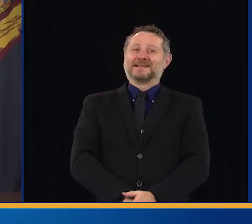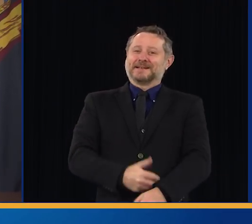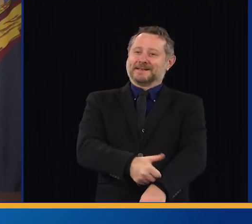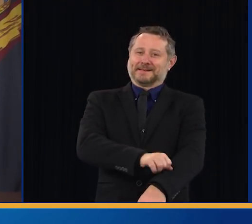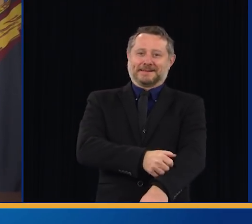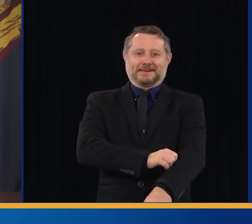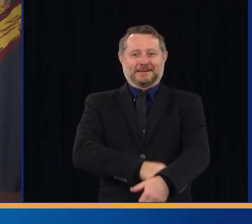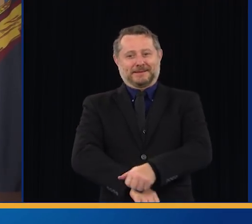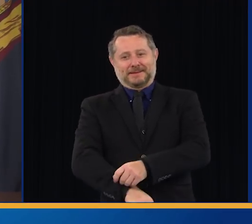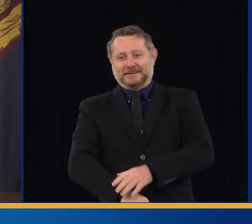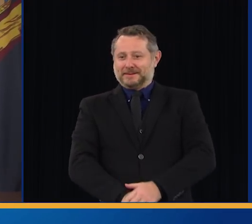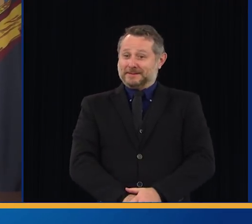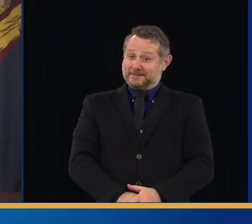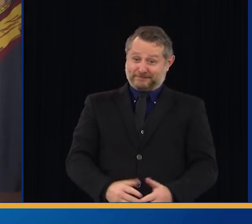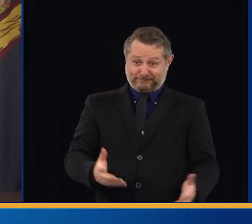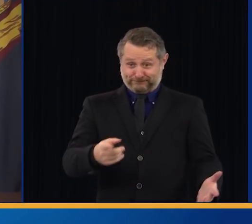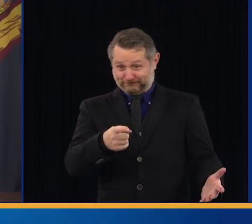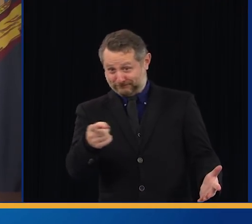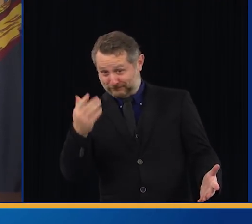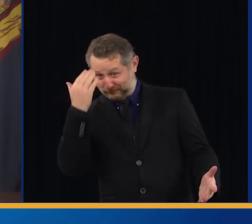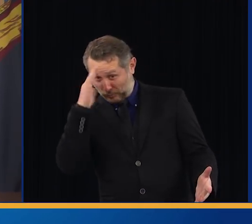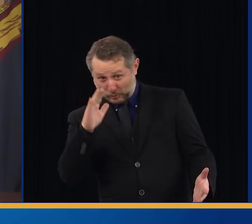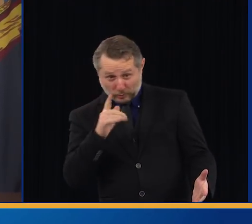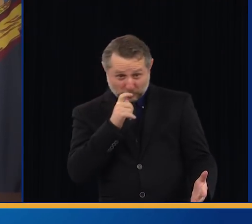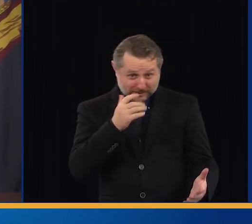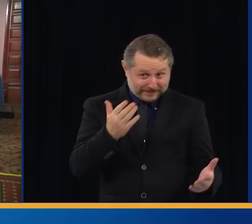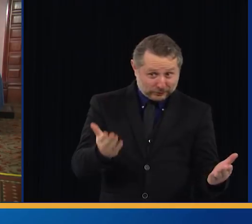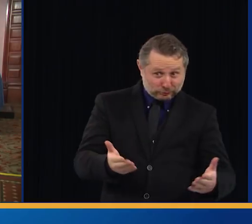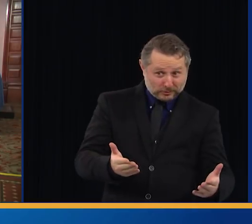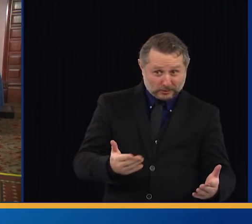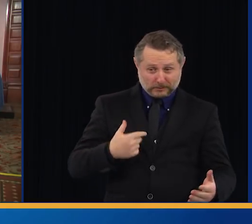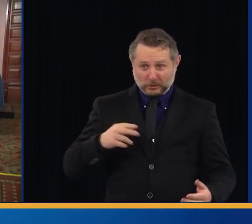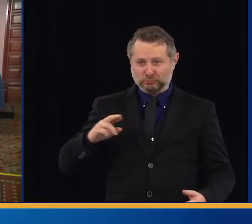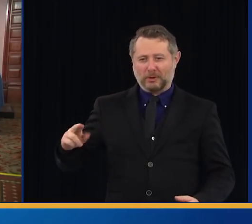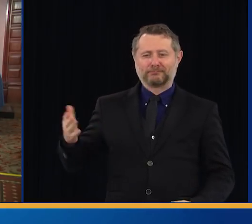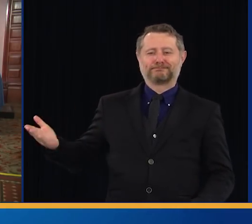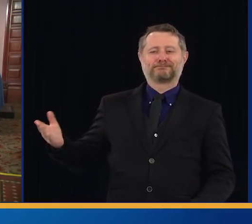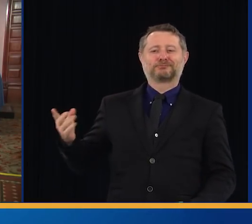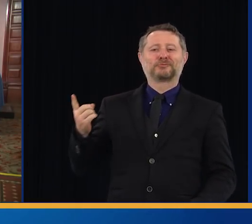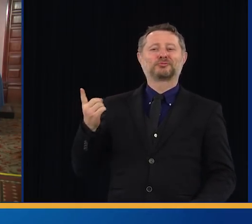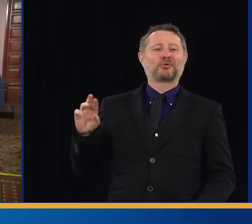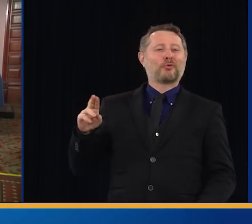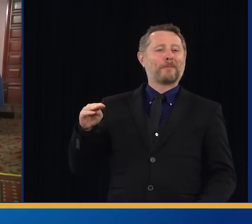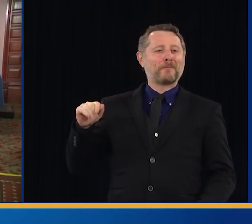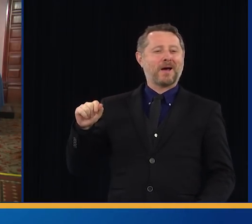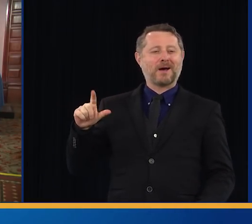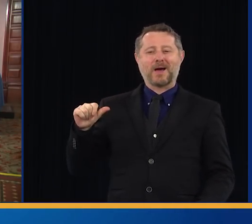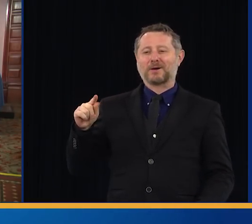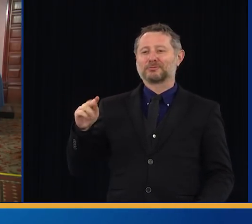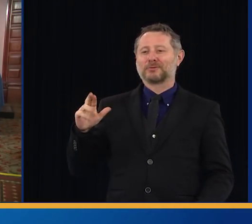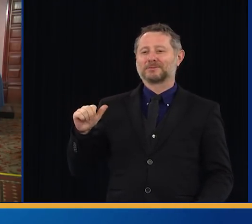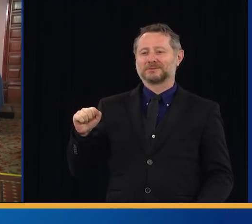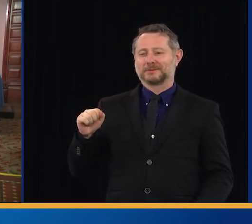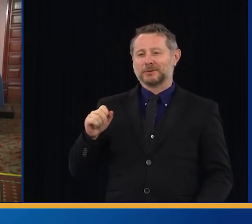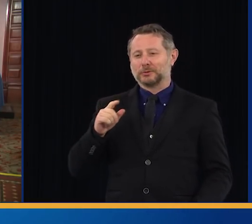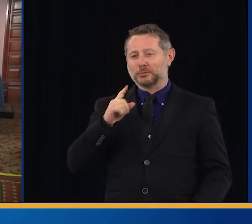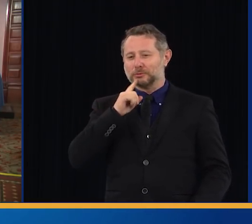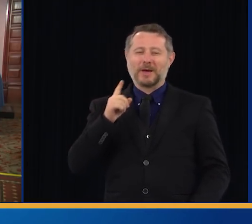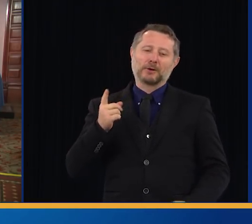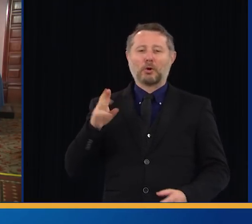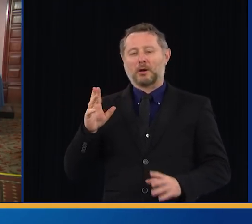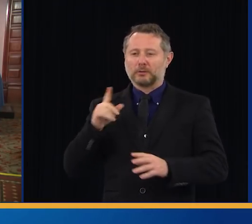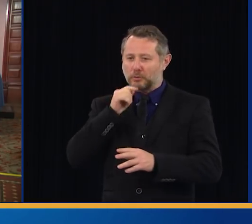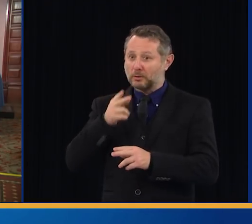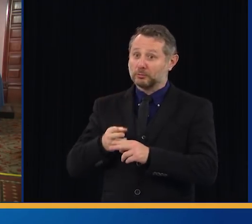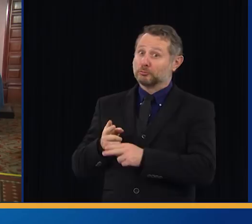case anyone doesn't know anyone who's here today, from my far right, Dr. Malatras, who's not really a doctor, Dr. Zucker, who is really a doctor.